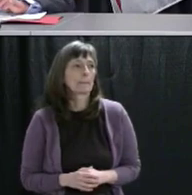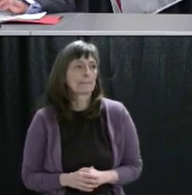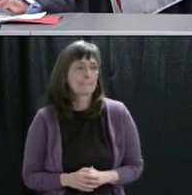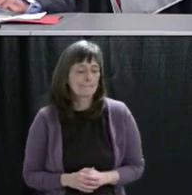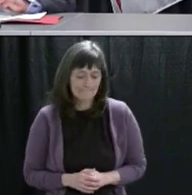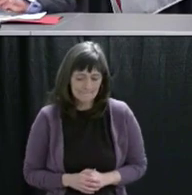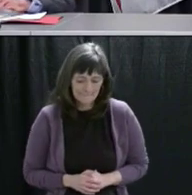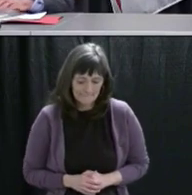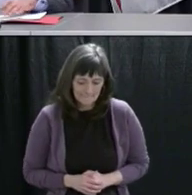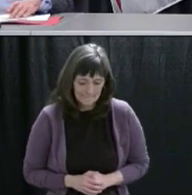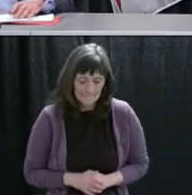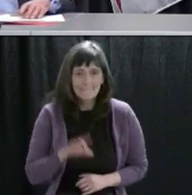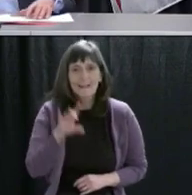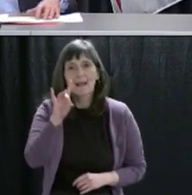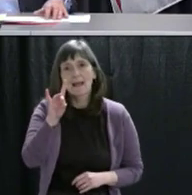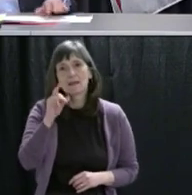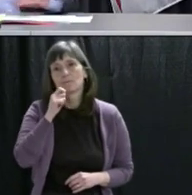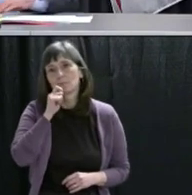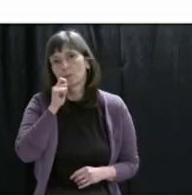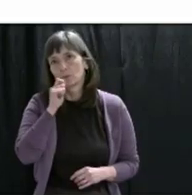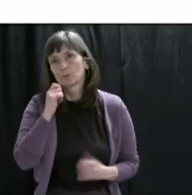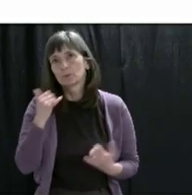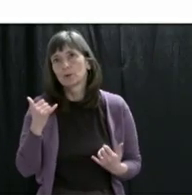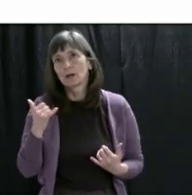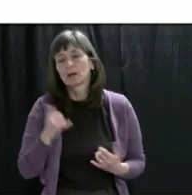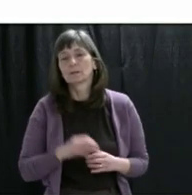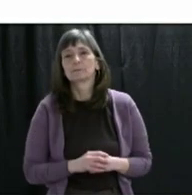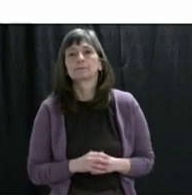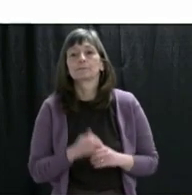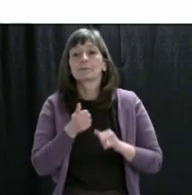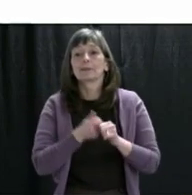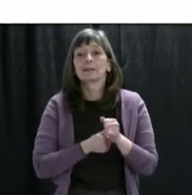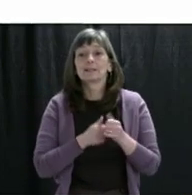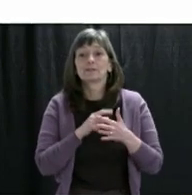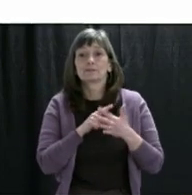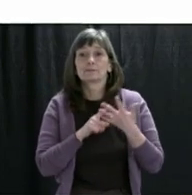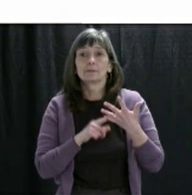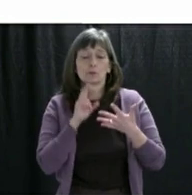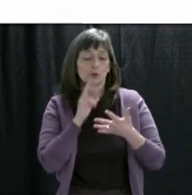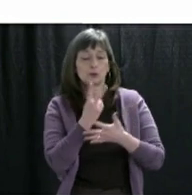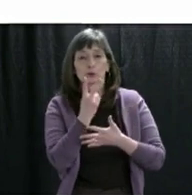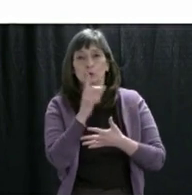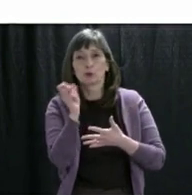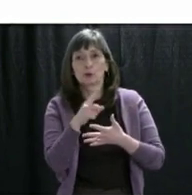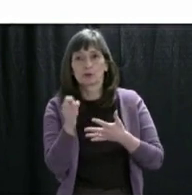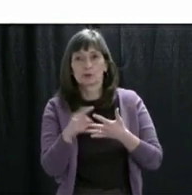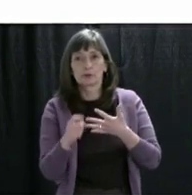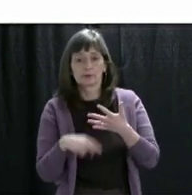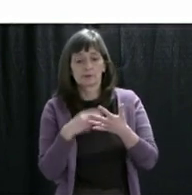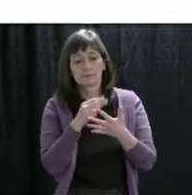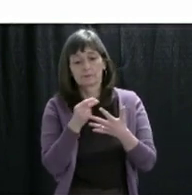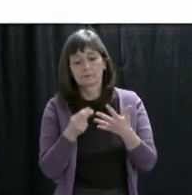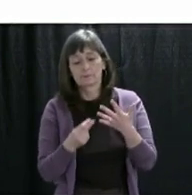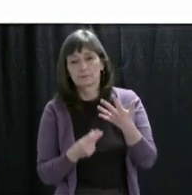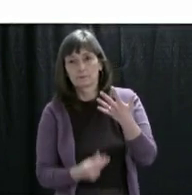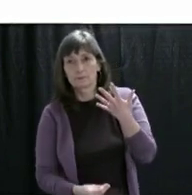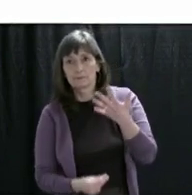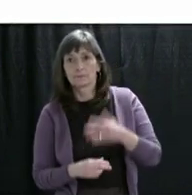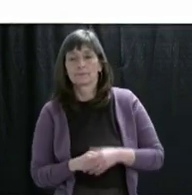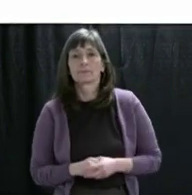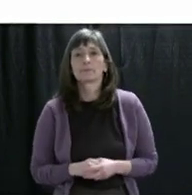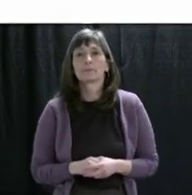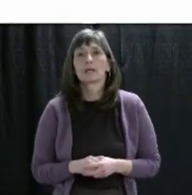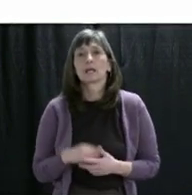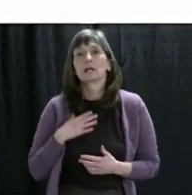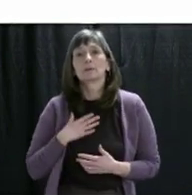reporters registered for today's call. In the essence of time, each reporter will have the opportunity to ask two questions. We suggest that you not